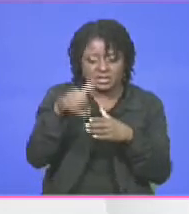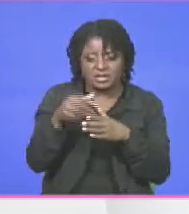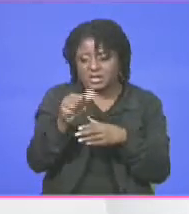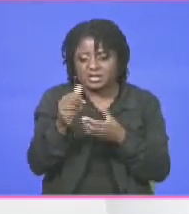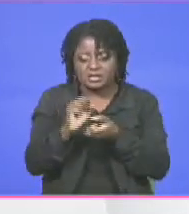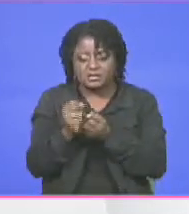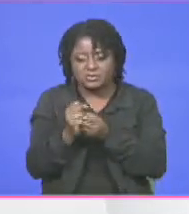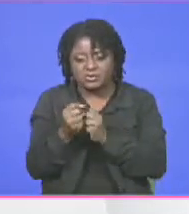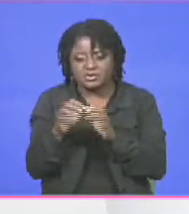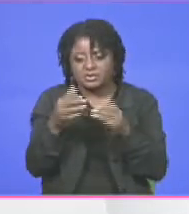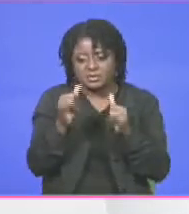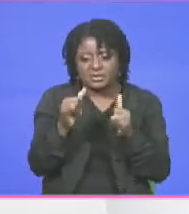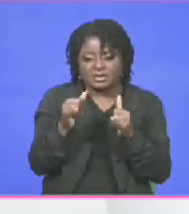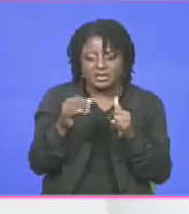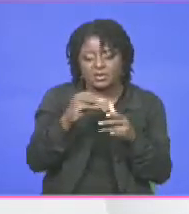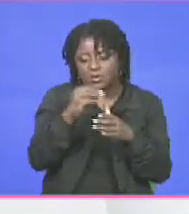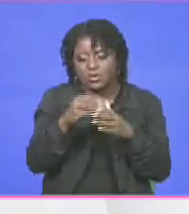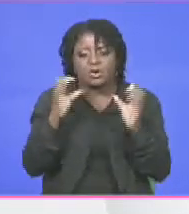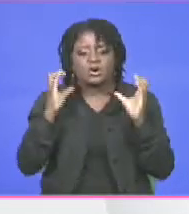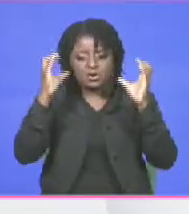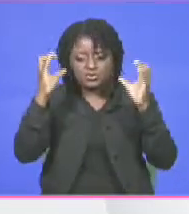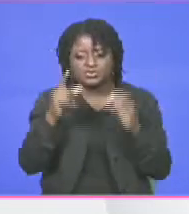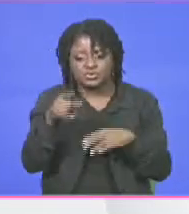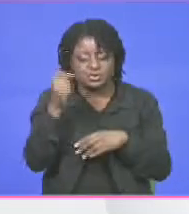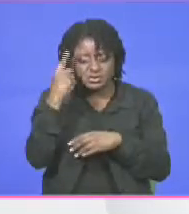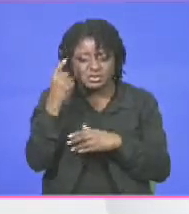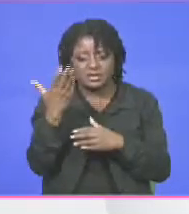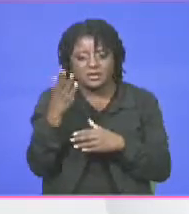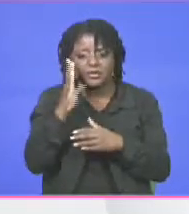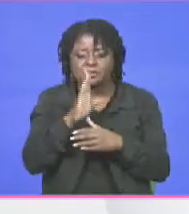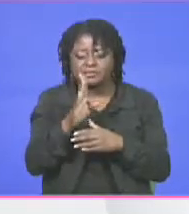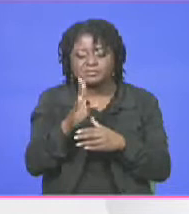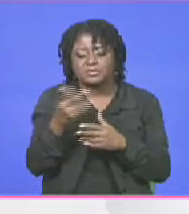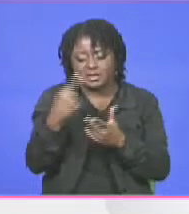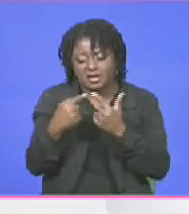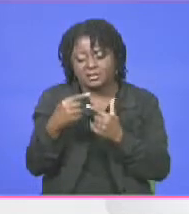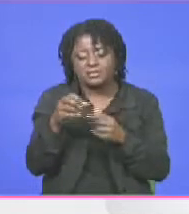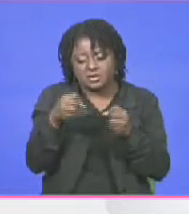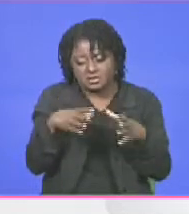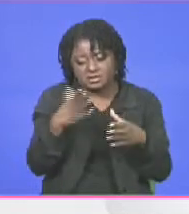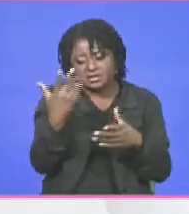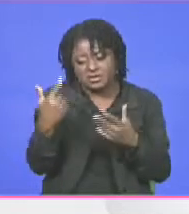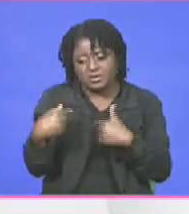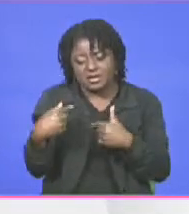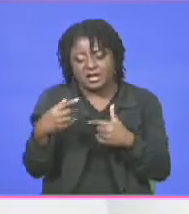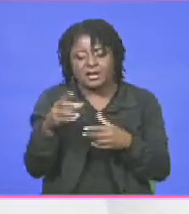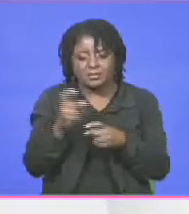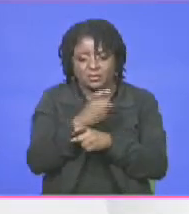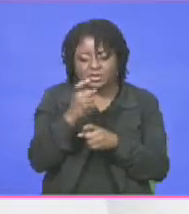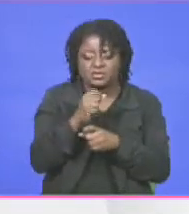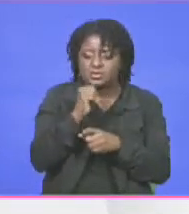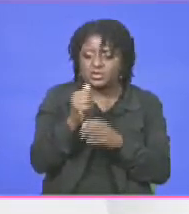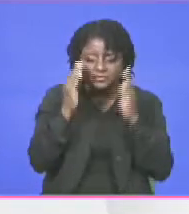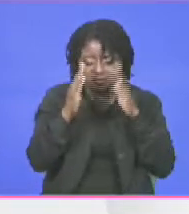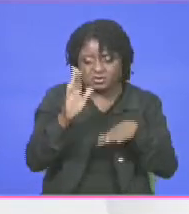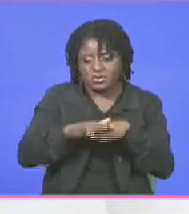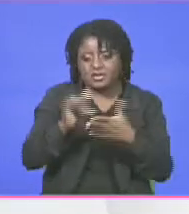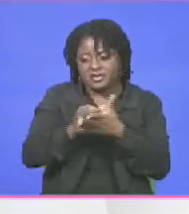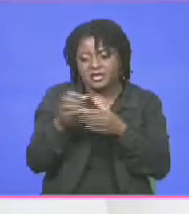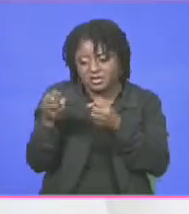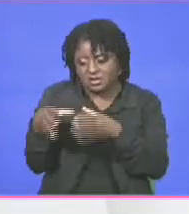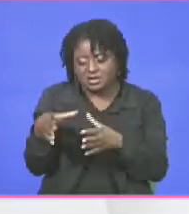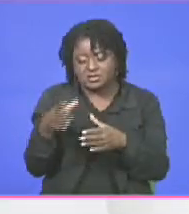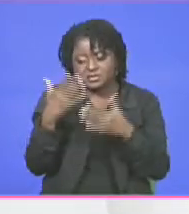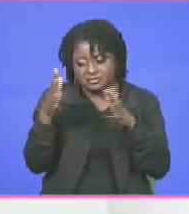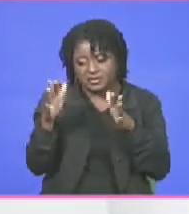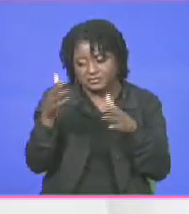sport and playing or coaching, you understand that there will come losses and then there will come wins. So we're not elaborating on that loss. That's a loss that we have